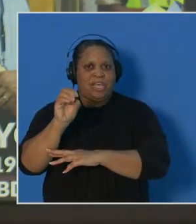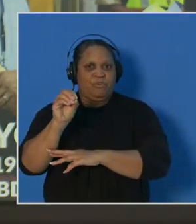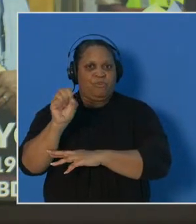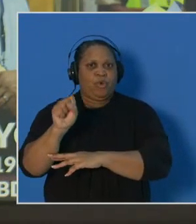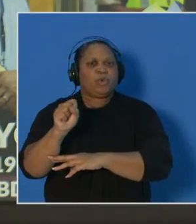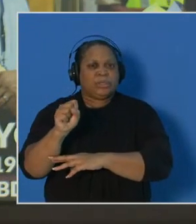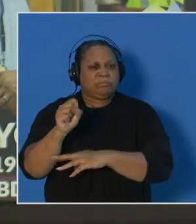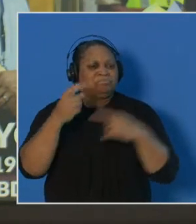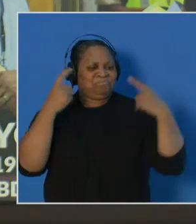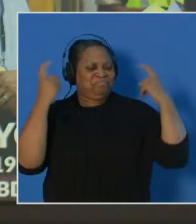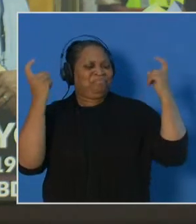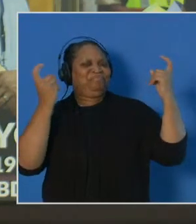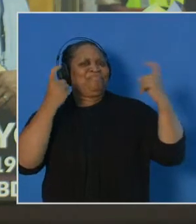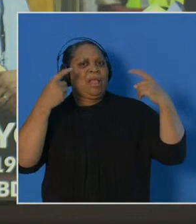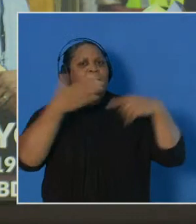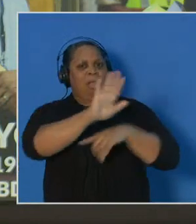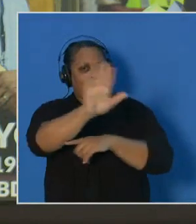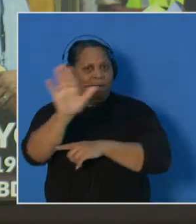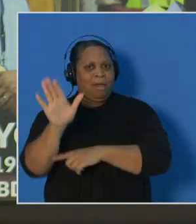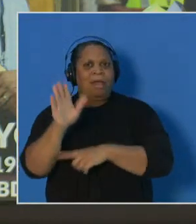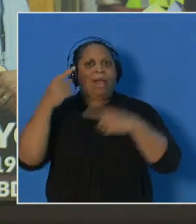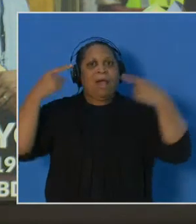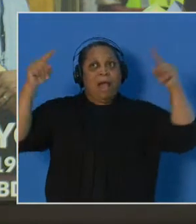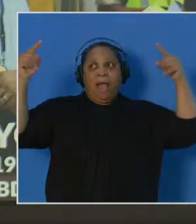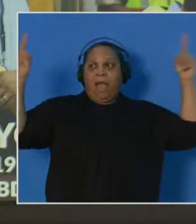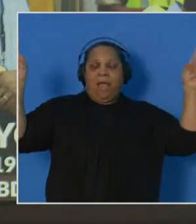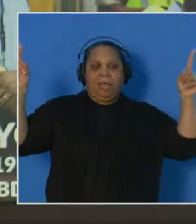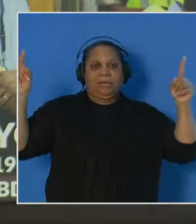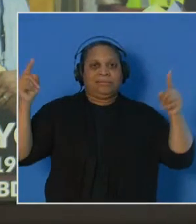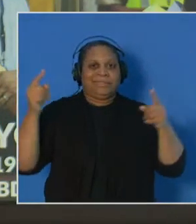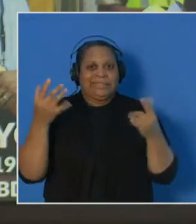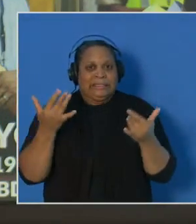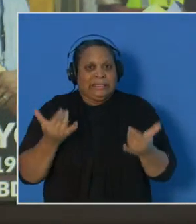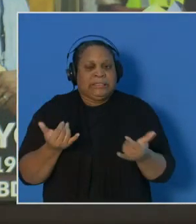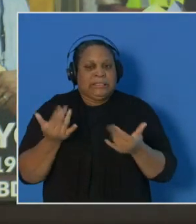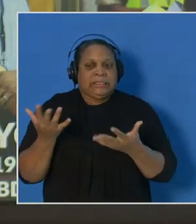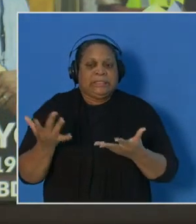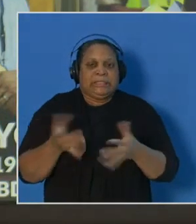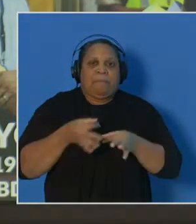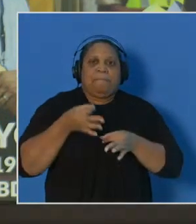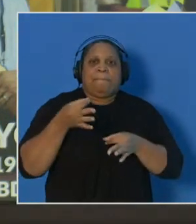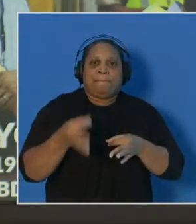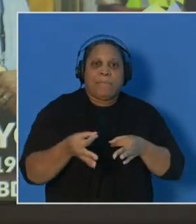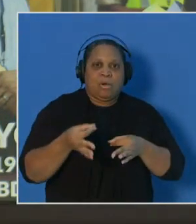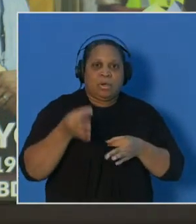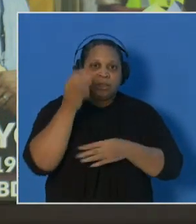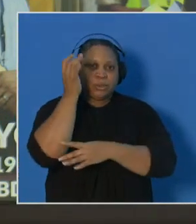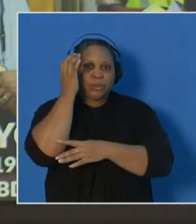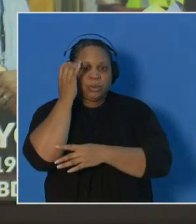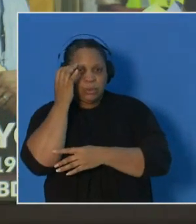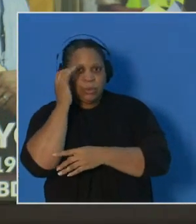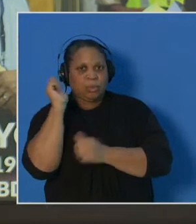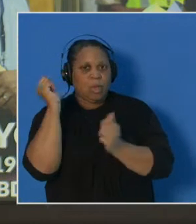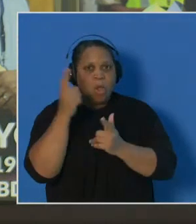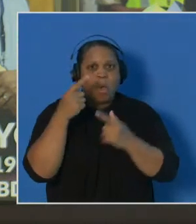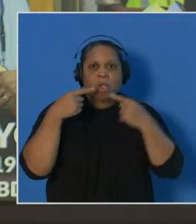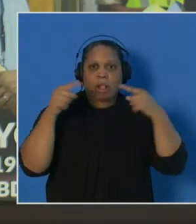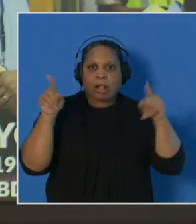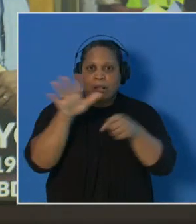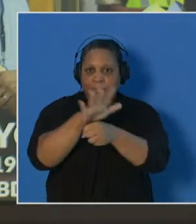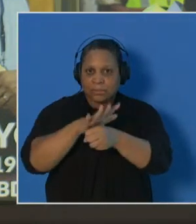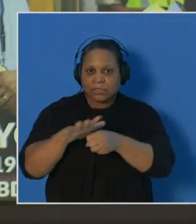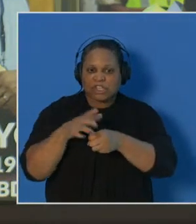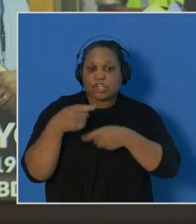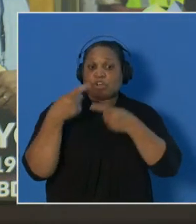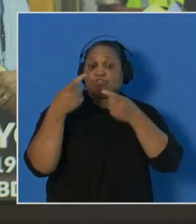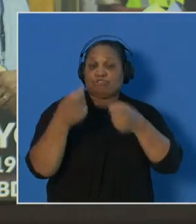we celebrate their accomplishments. I will pause to reflect on the local and international accomplishments and